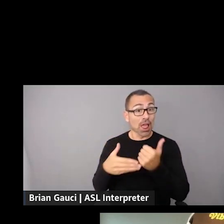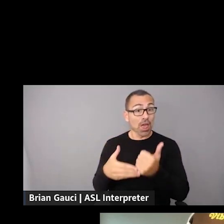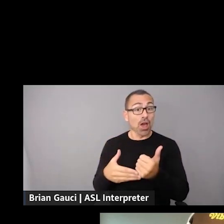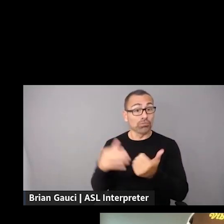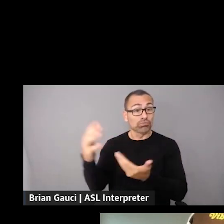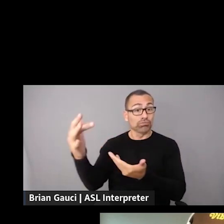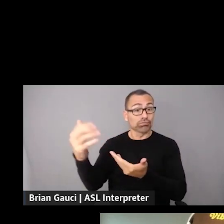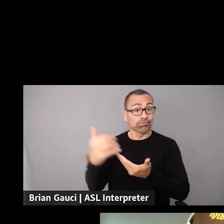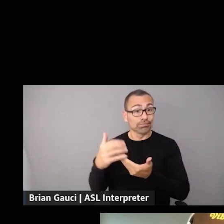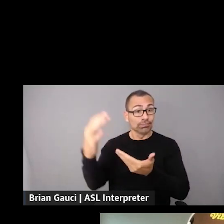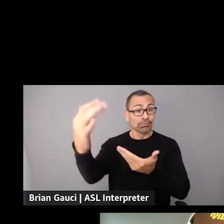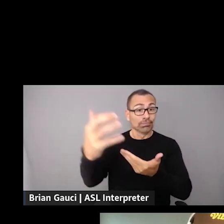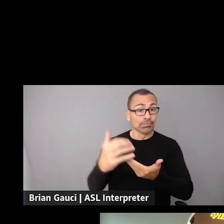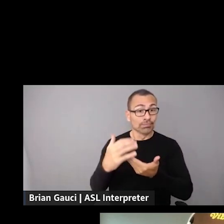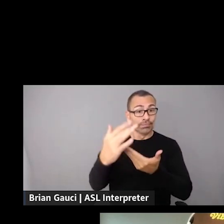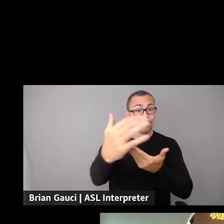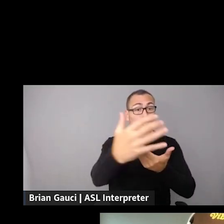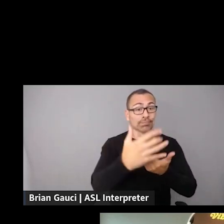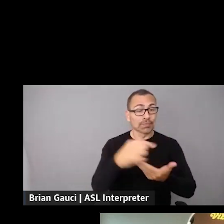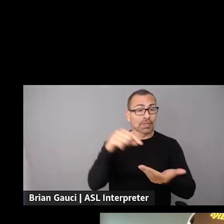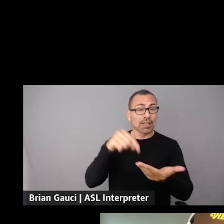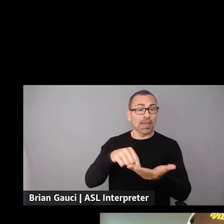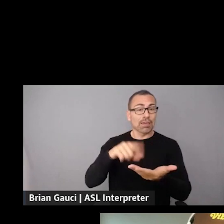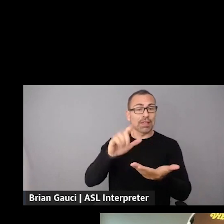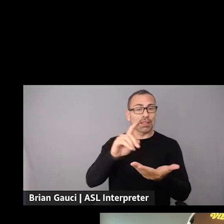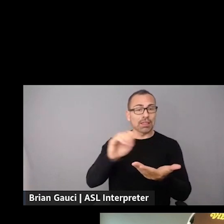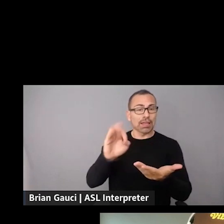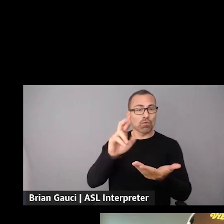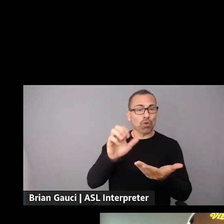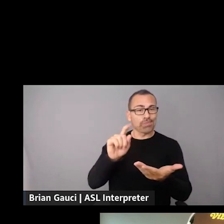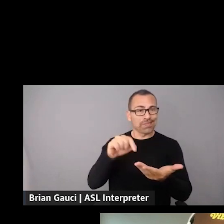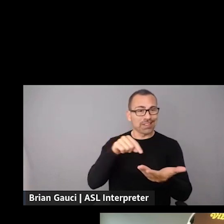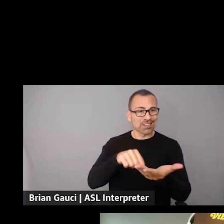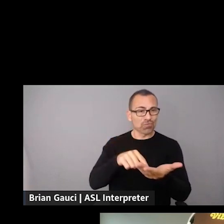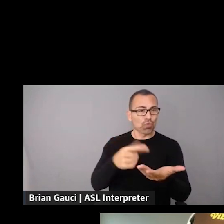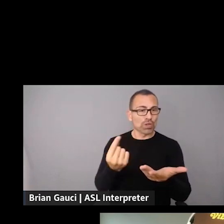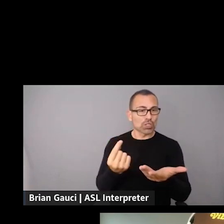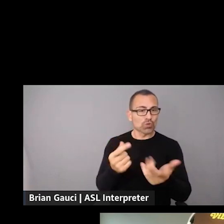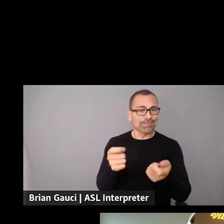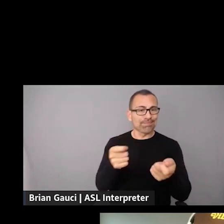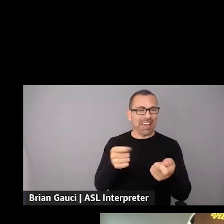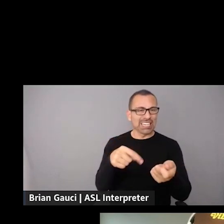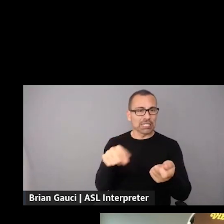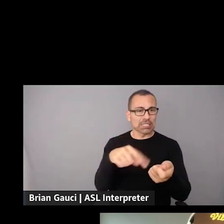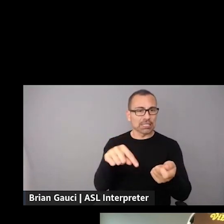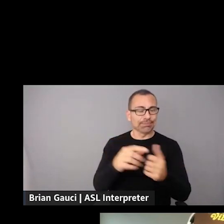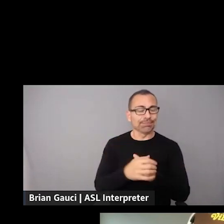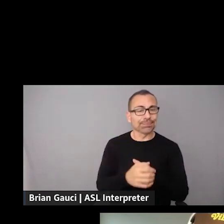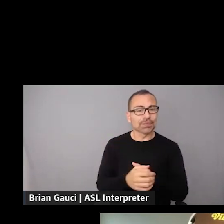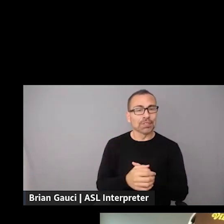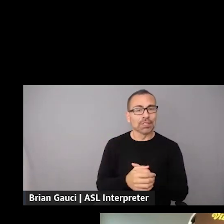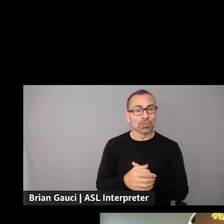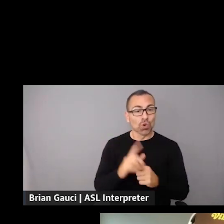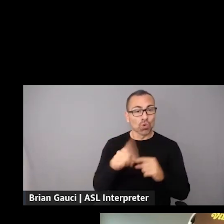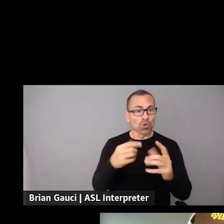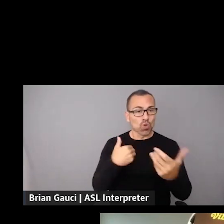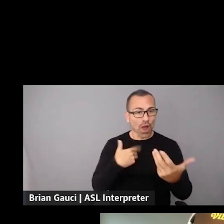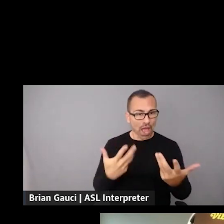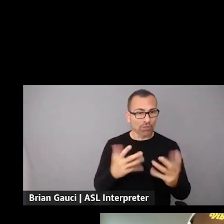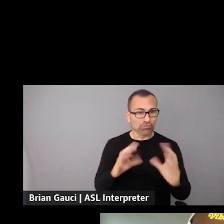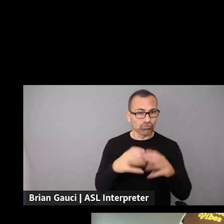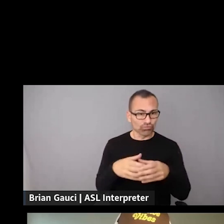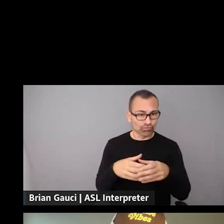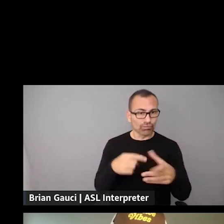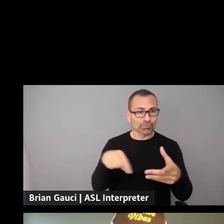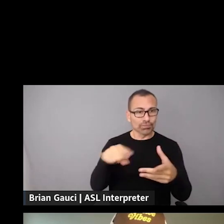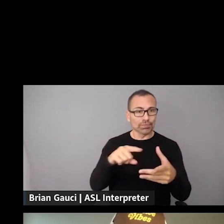and then Lake Formation helps with that management once you've sort of brought it together, that core organization and